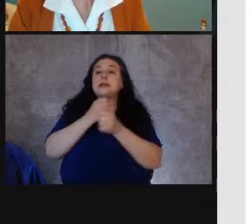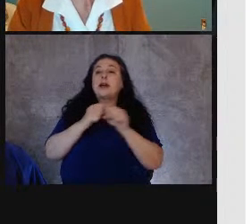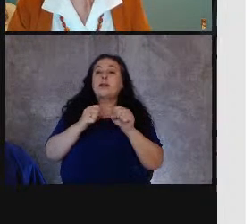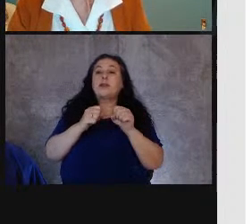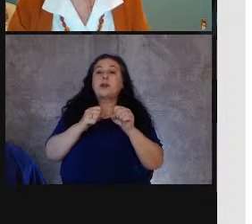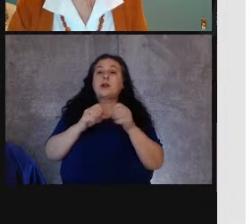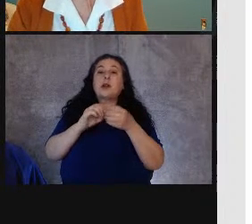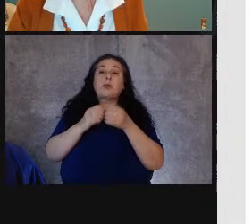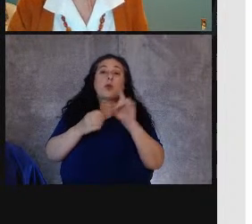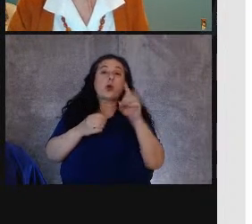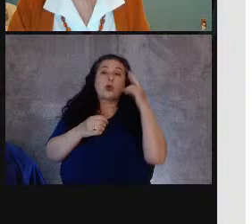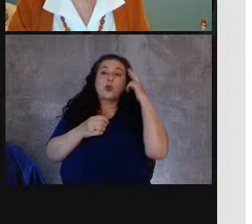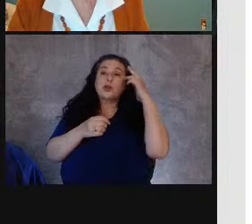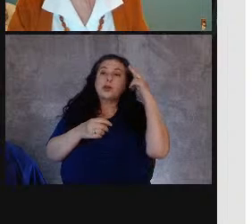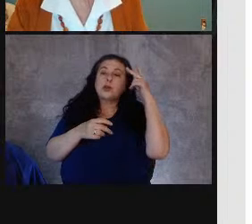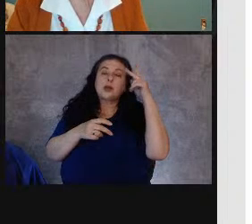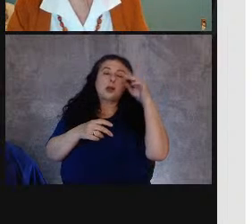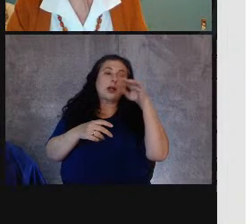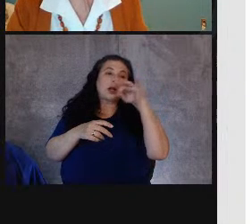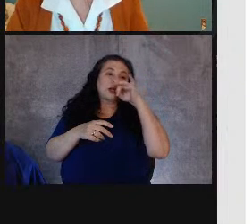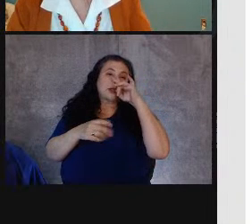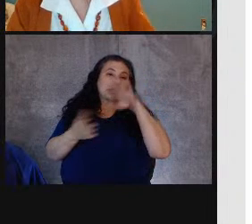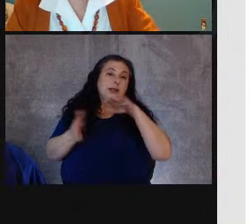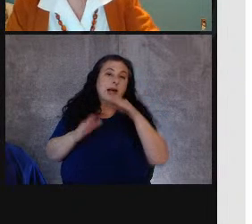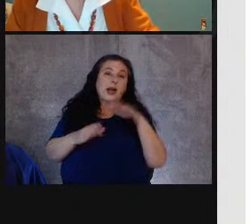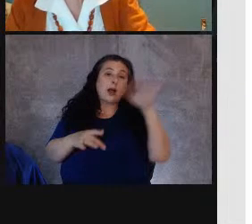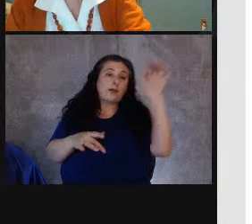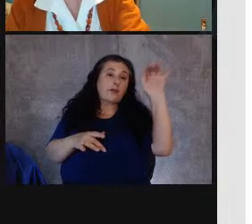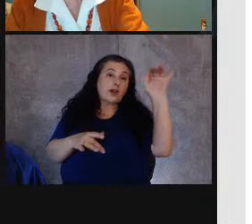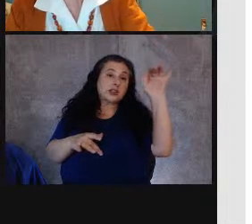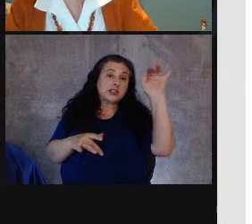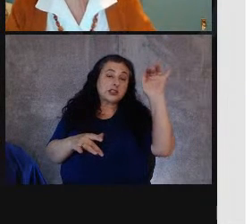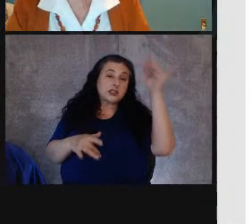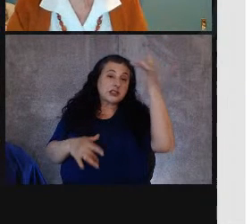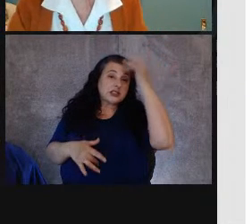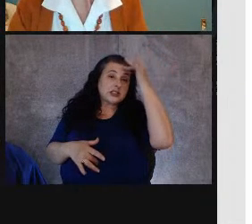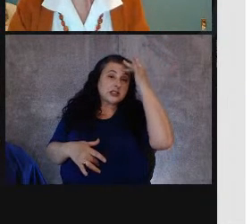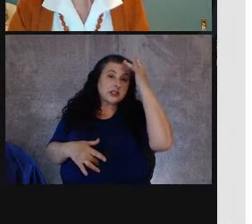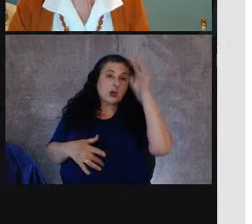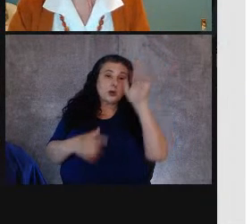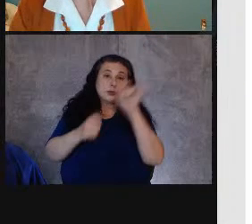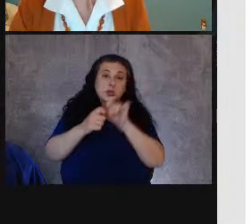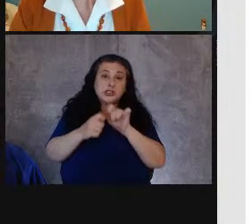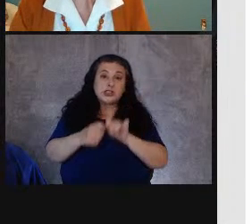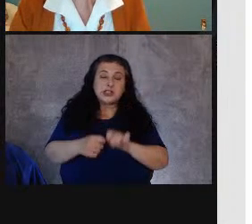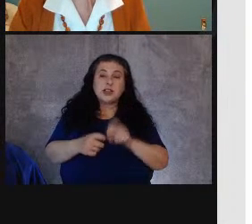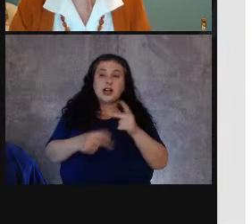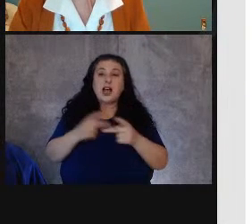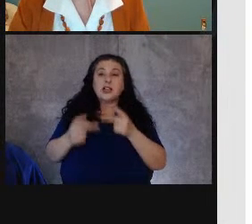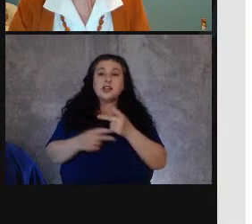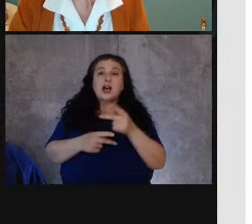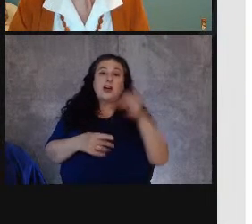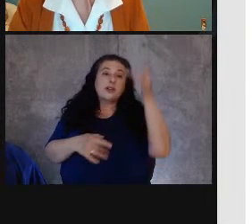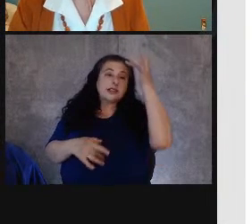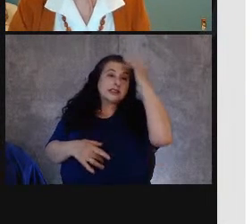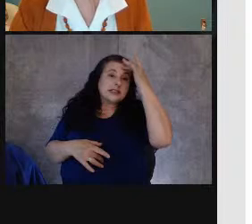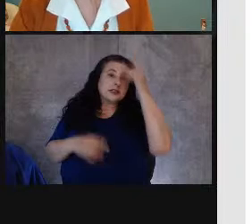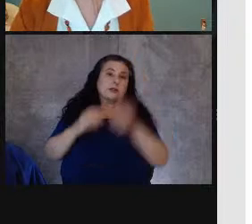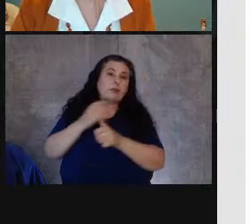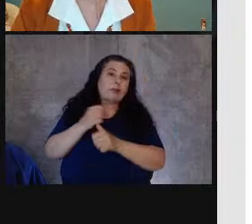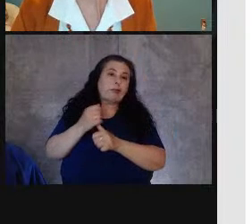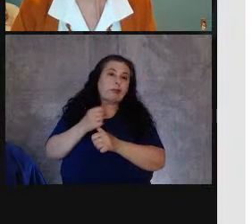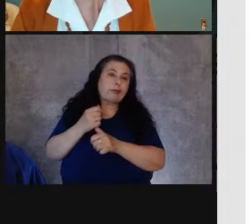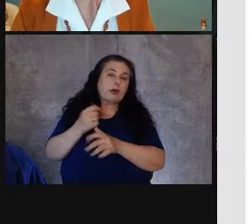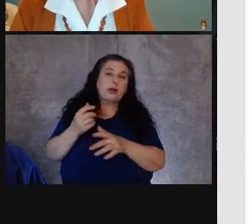one reason that children died of infectious diseases was because of these particular kinds of diseases. And they could